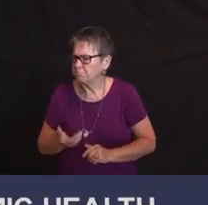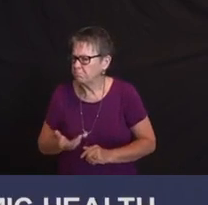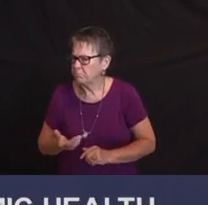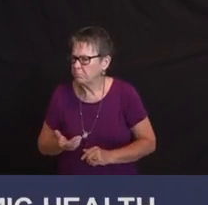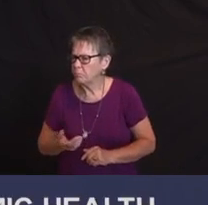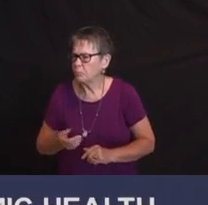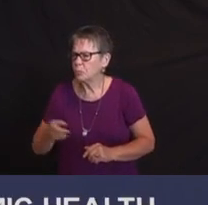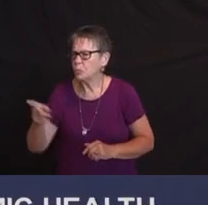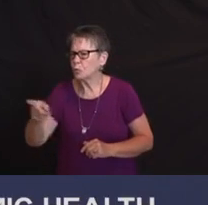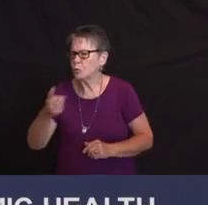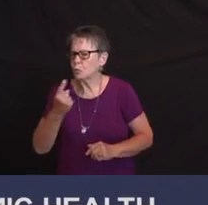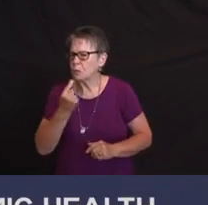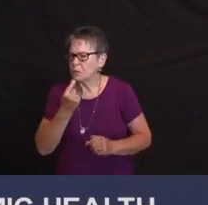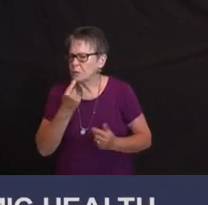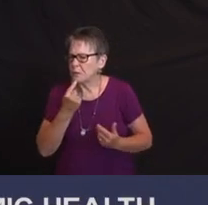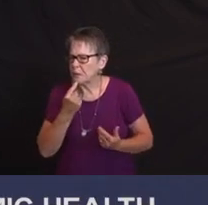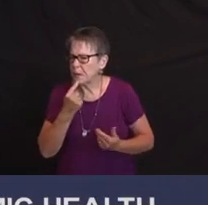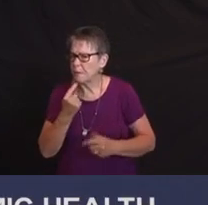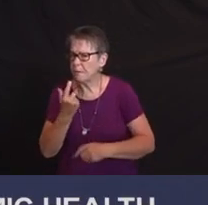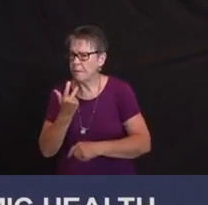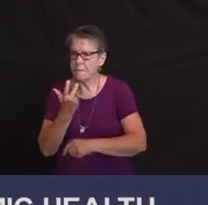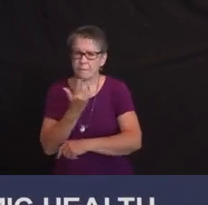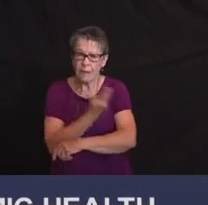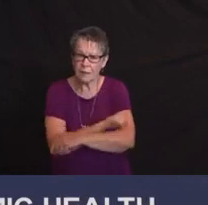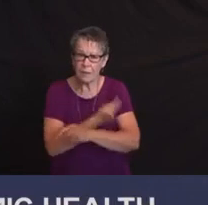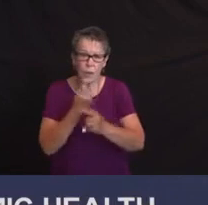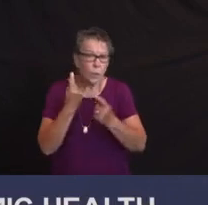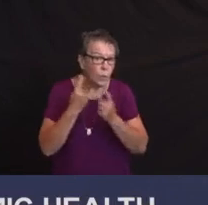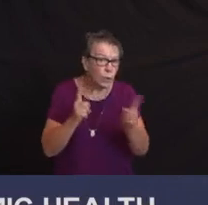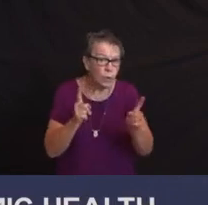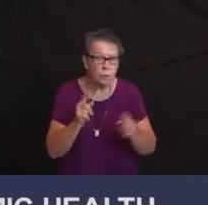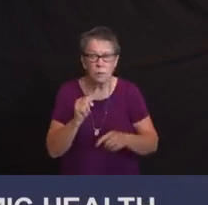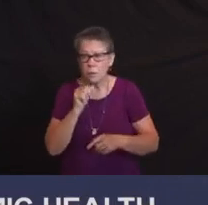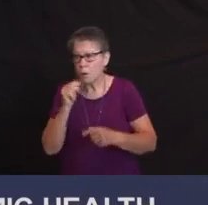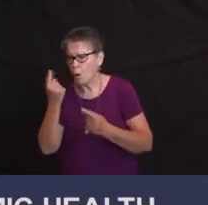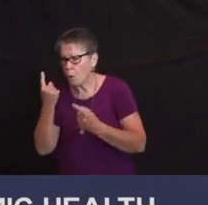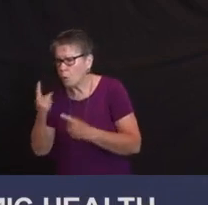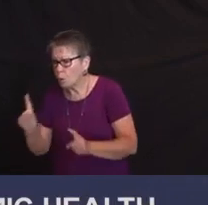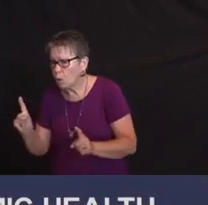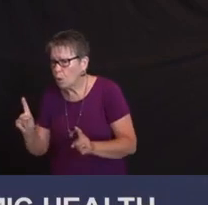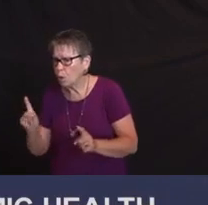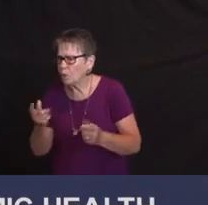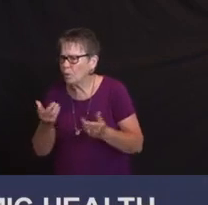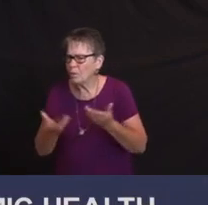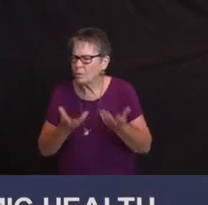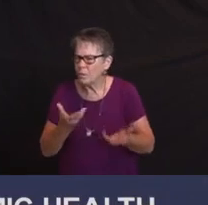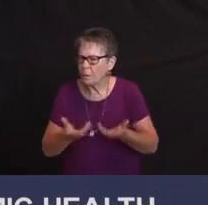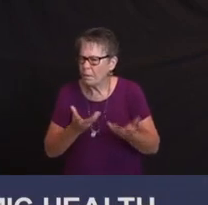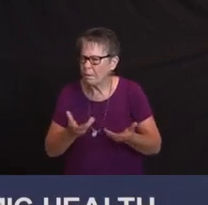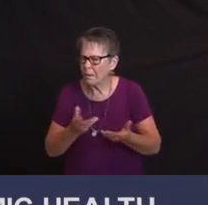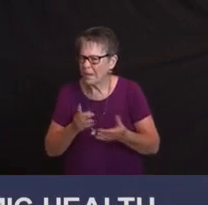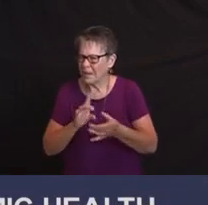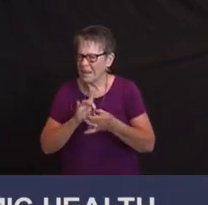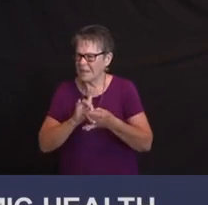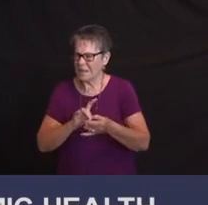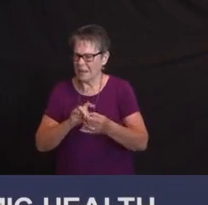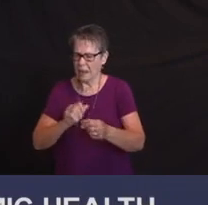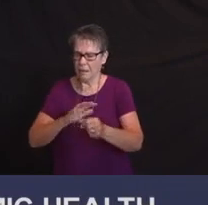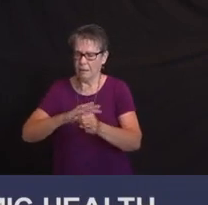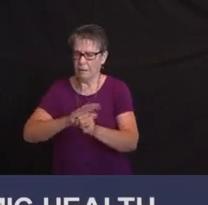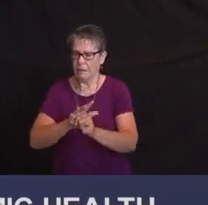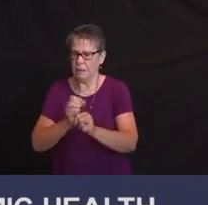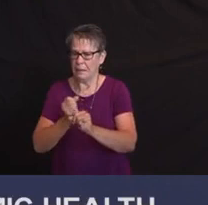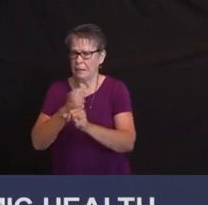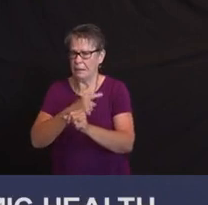think the vaccines may be with the Delta variant. So if you could just kind of review that for us, that would be great. Governor, with